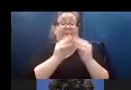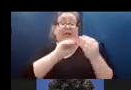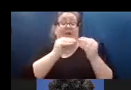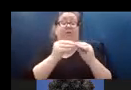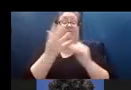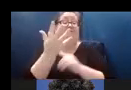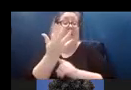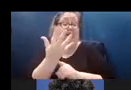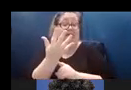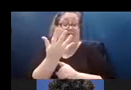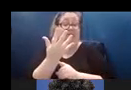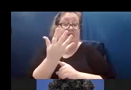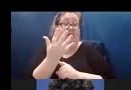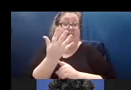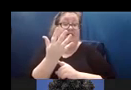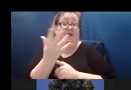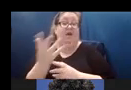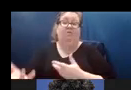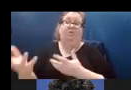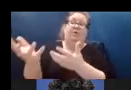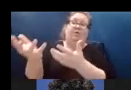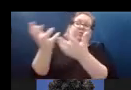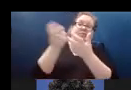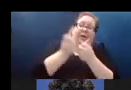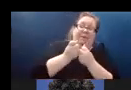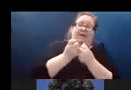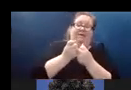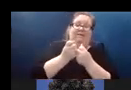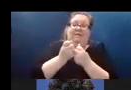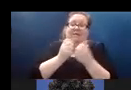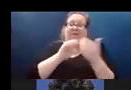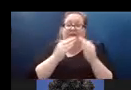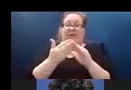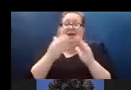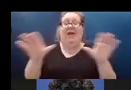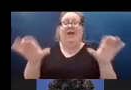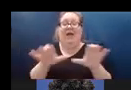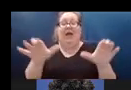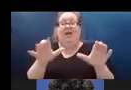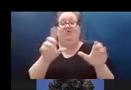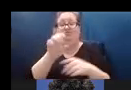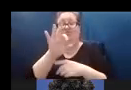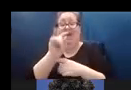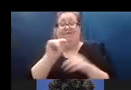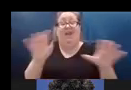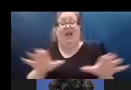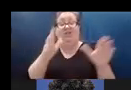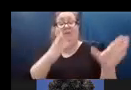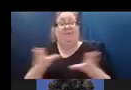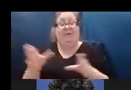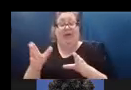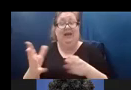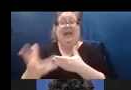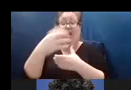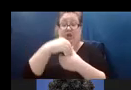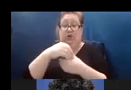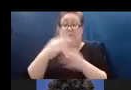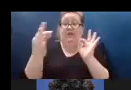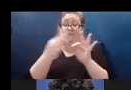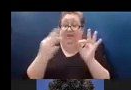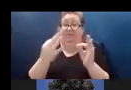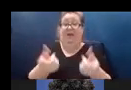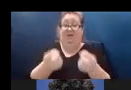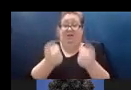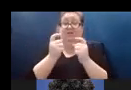bring back sort of a draft action plan based on the feedback that you're providing us today, and a lot of engagement that's going to take place